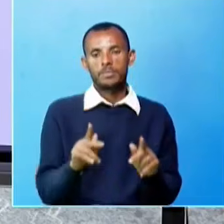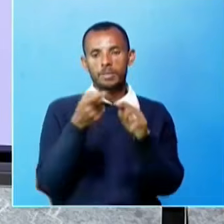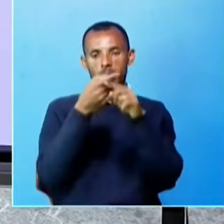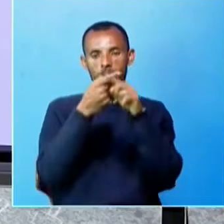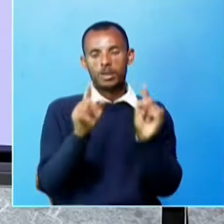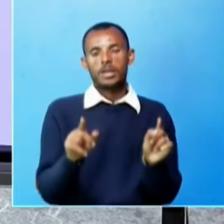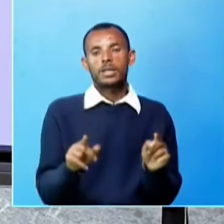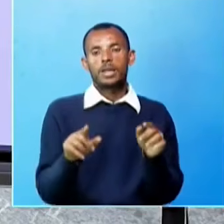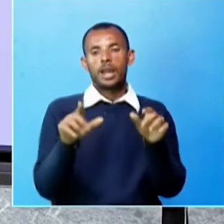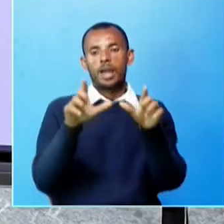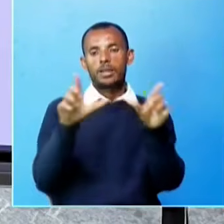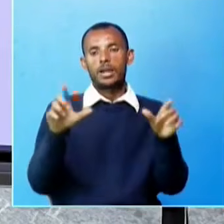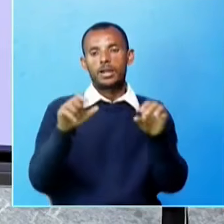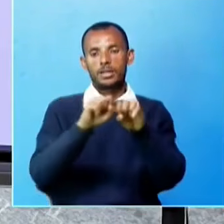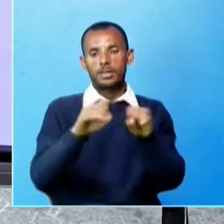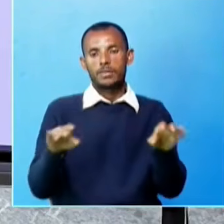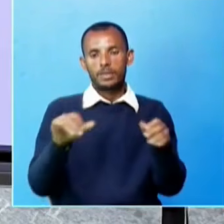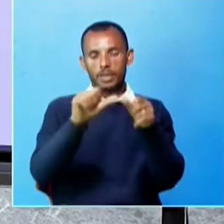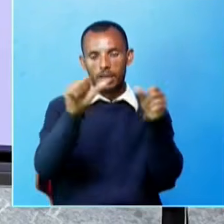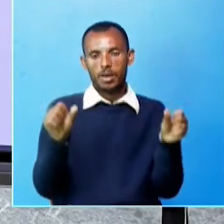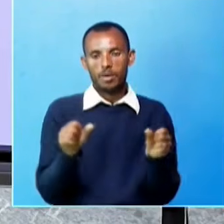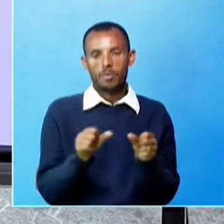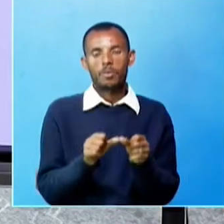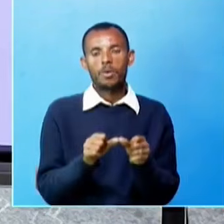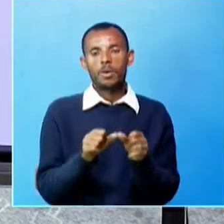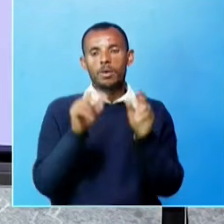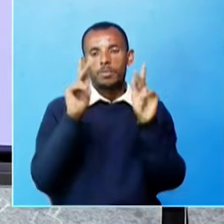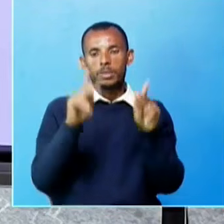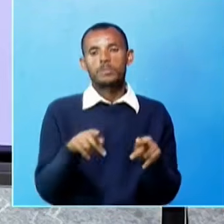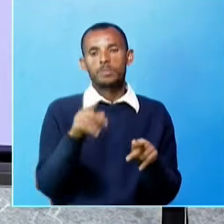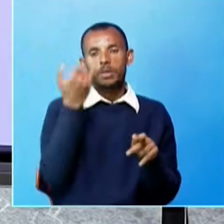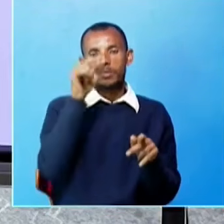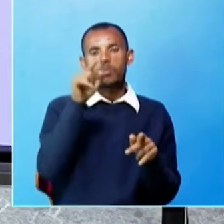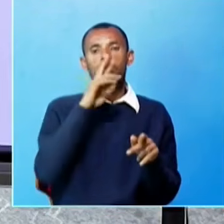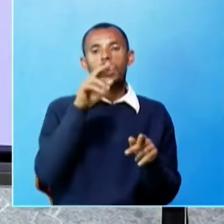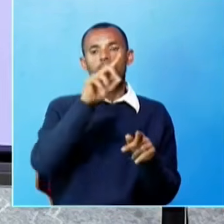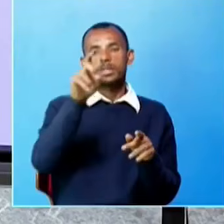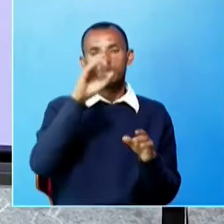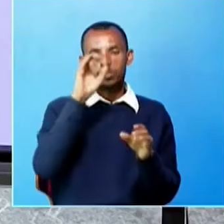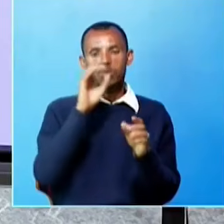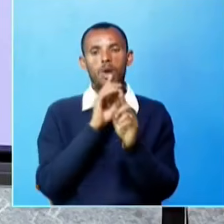the lateral surface area of a prism. Maybe if you are asked to